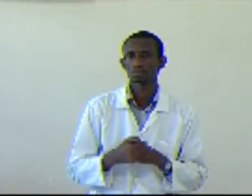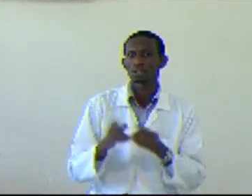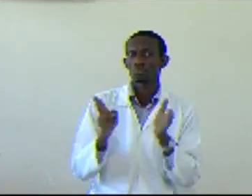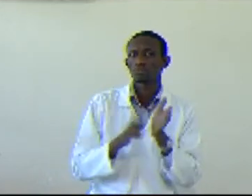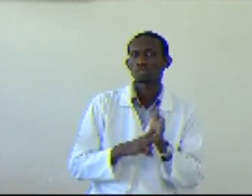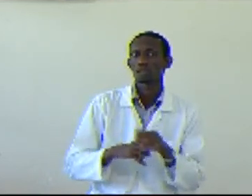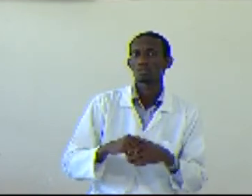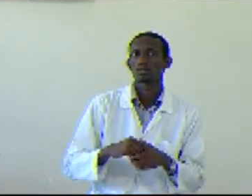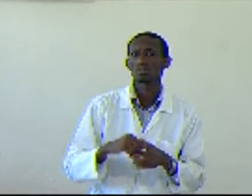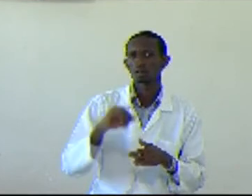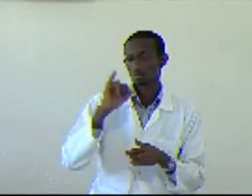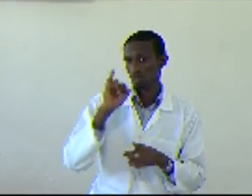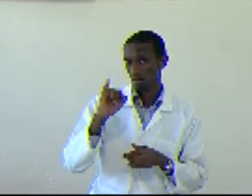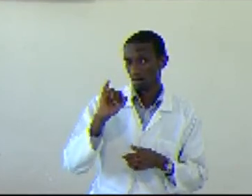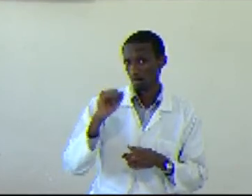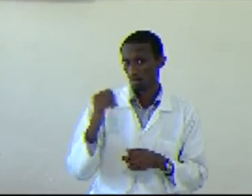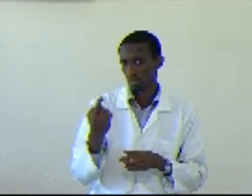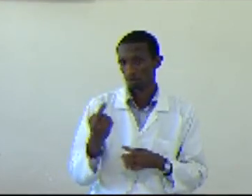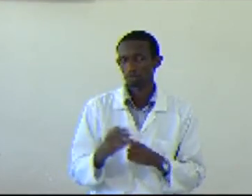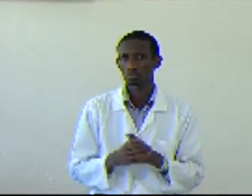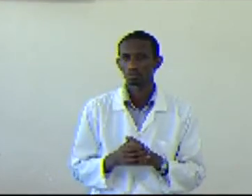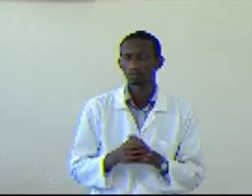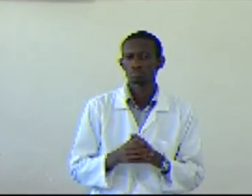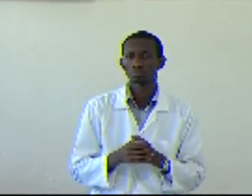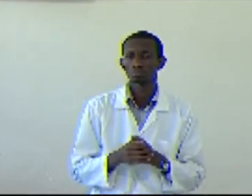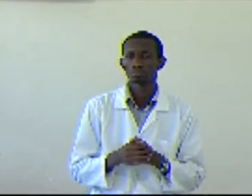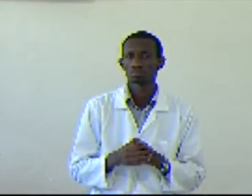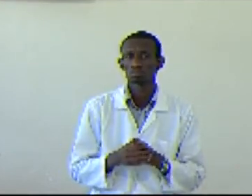That is the current that is moving, that is closing